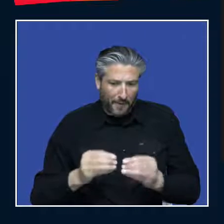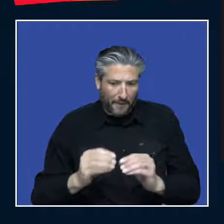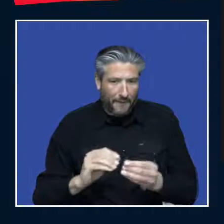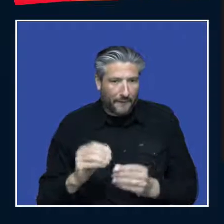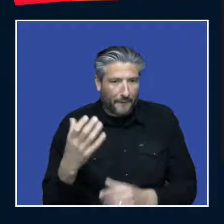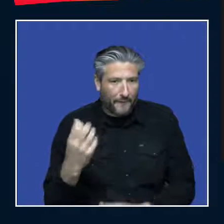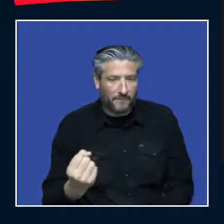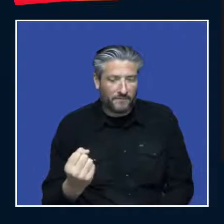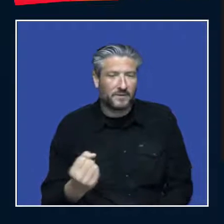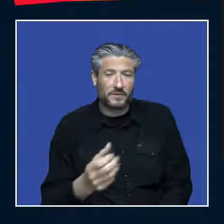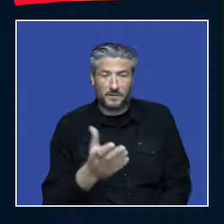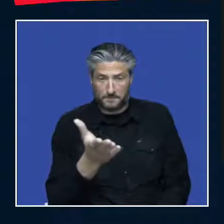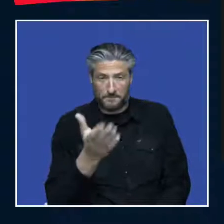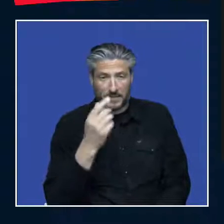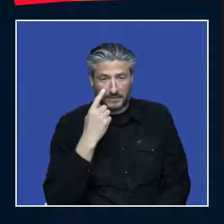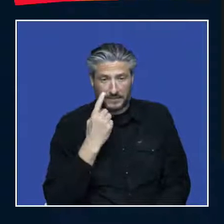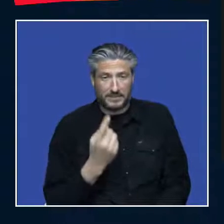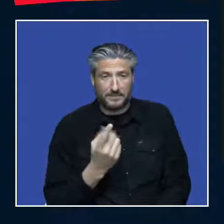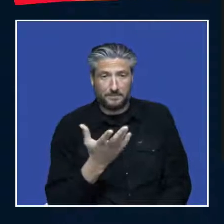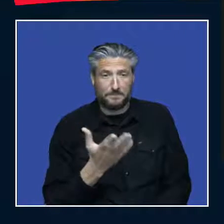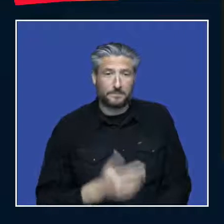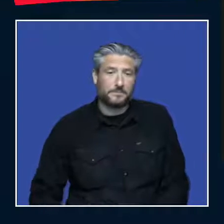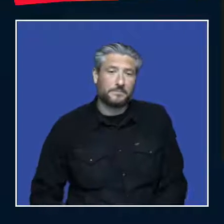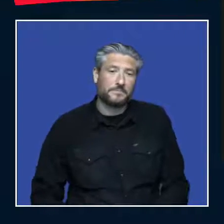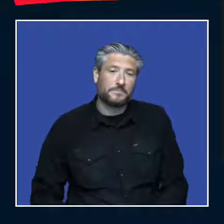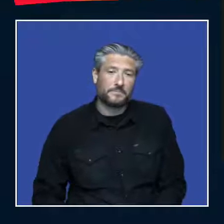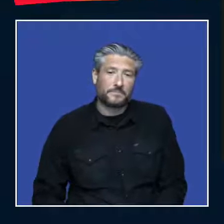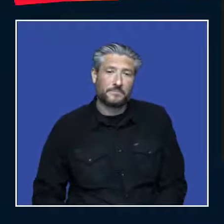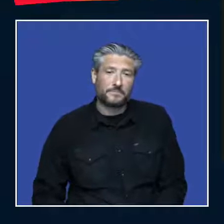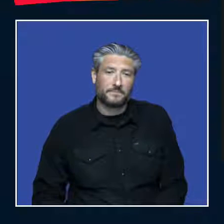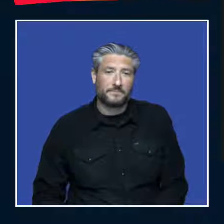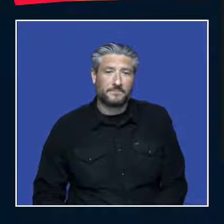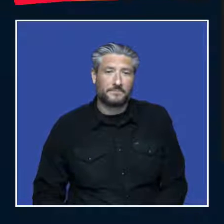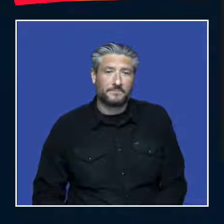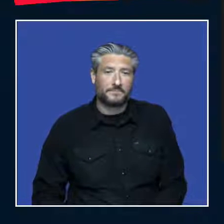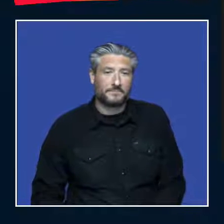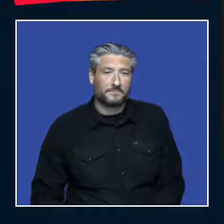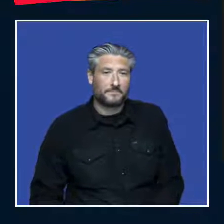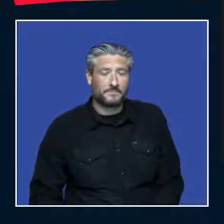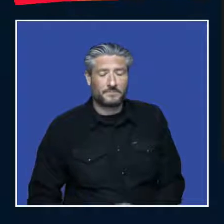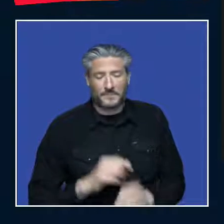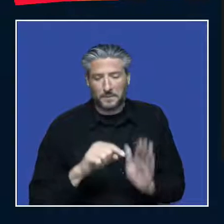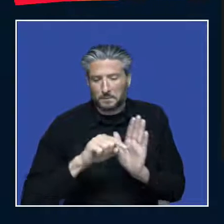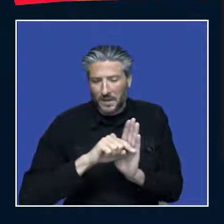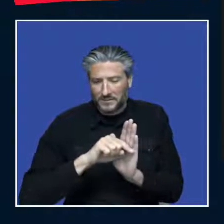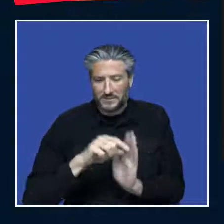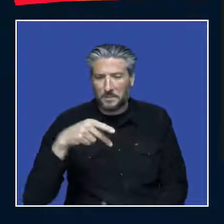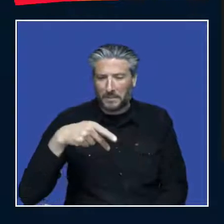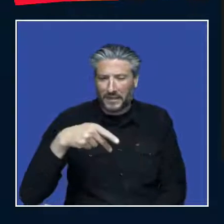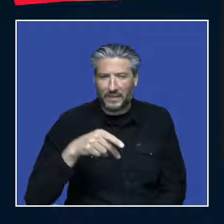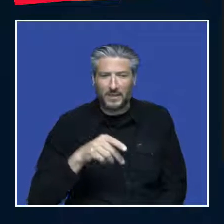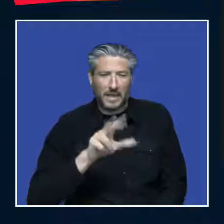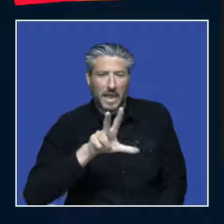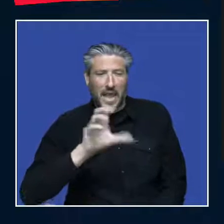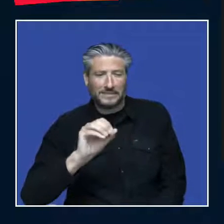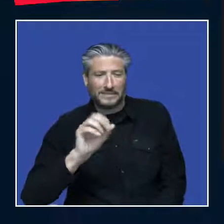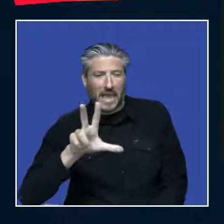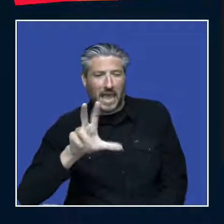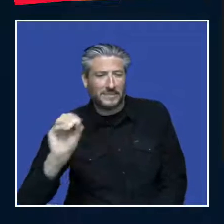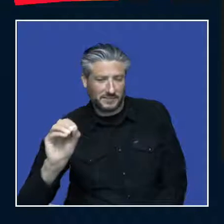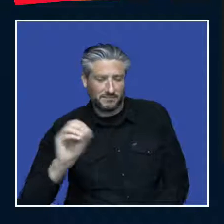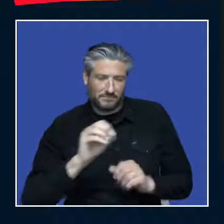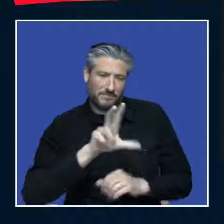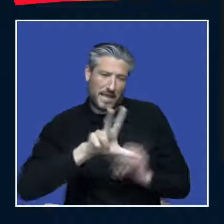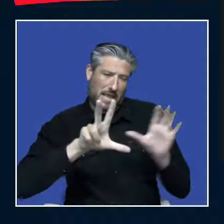variables I've chosen. So which would be -p 8080. So I think I can actually remove the docker one